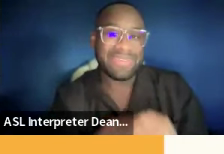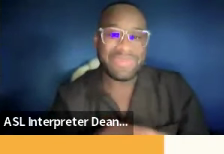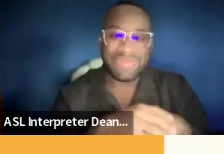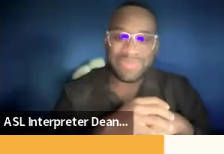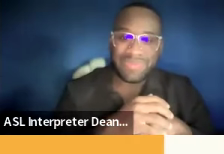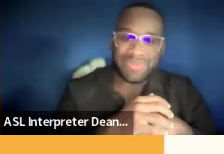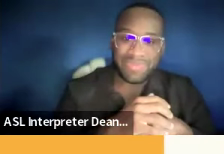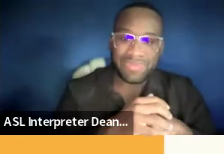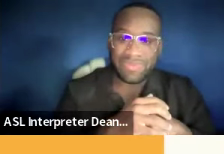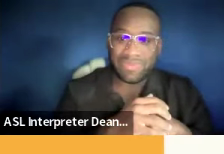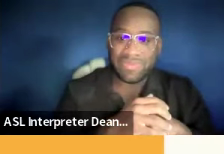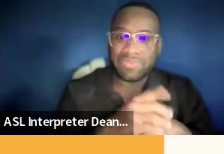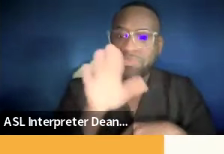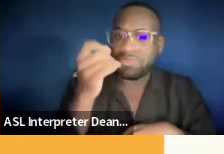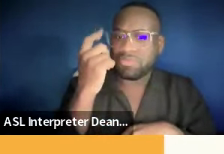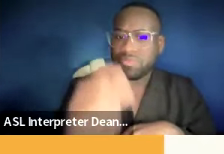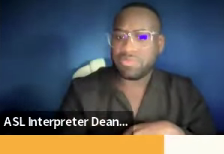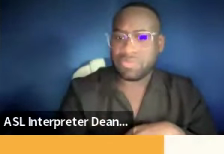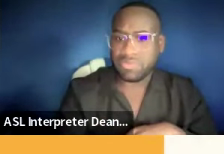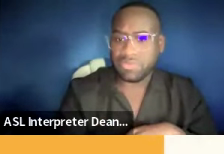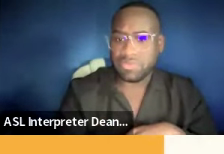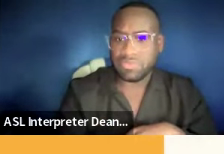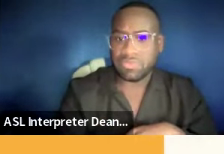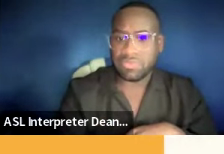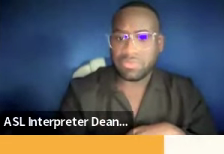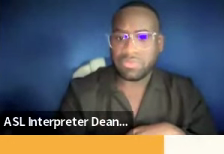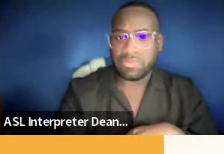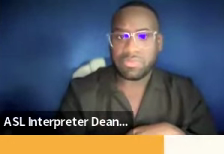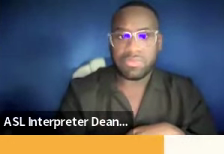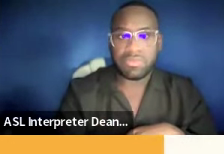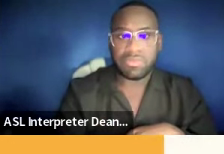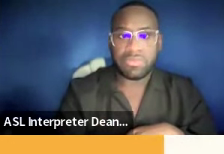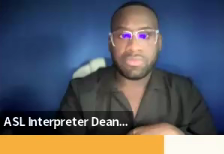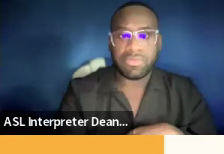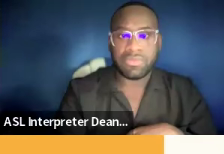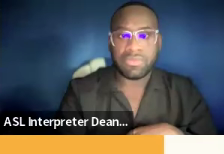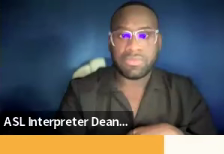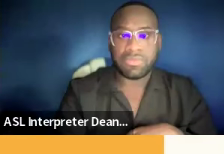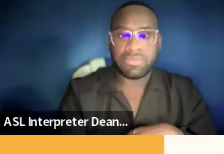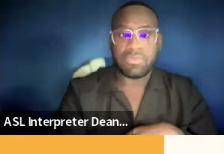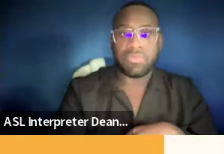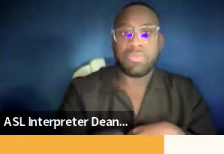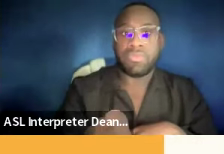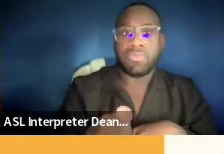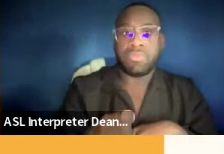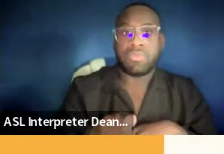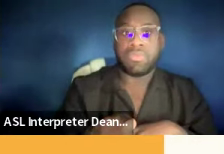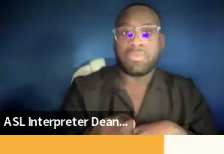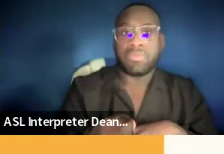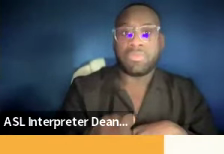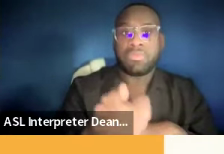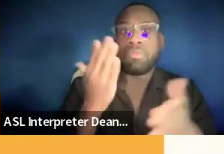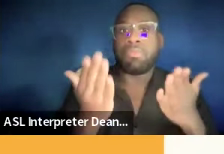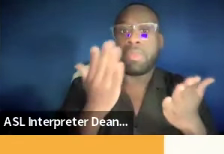So we wanted to start off by providing some background on ballot measure 110 and House Bill 4002, especially for those who may not